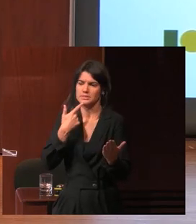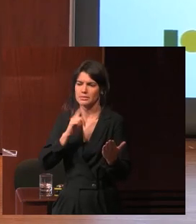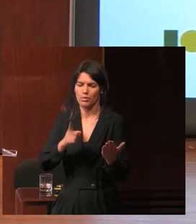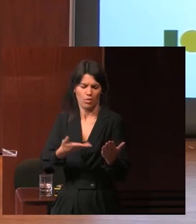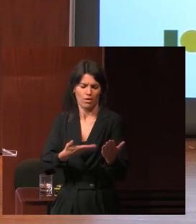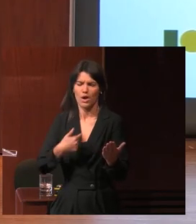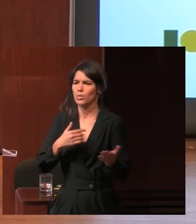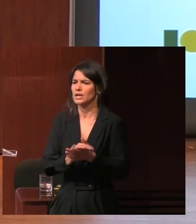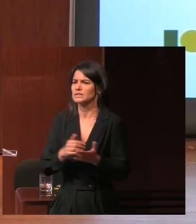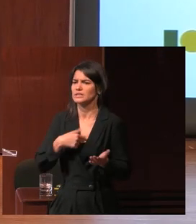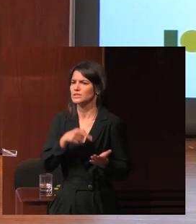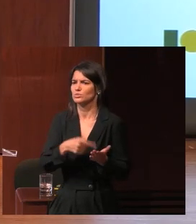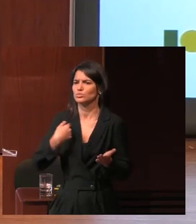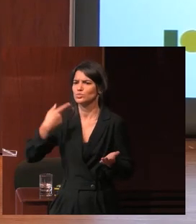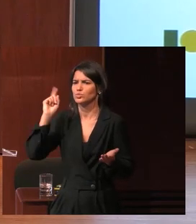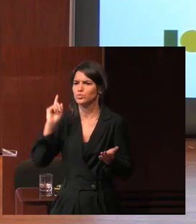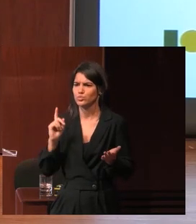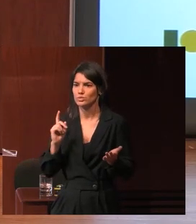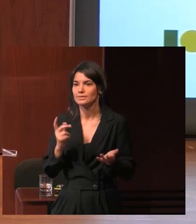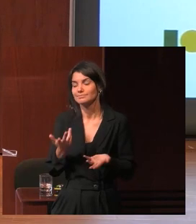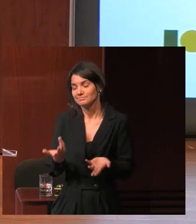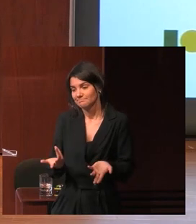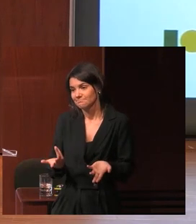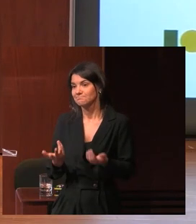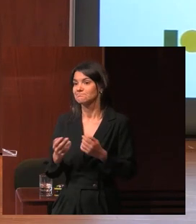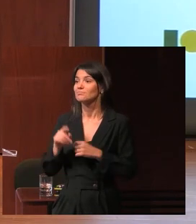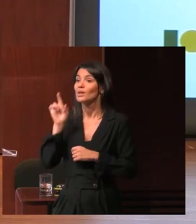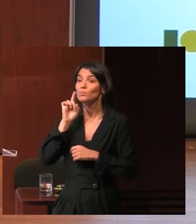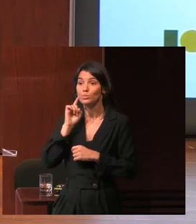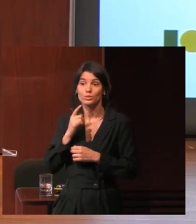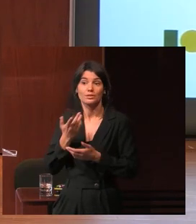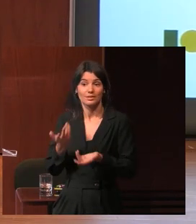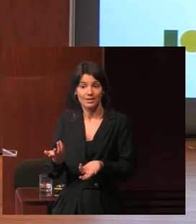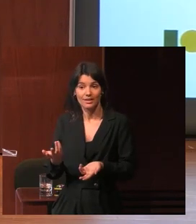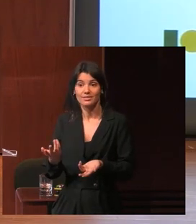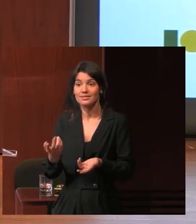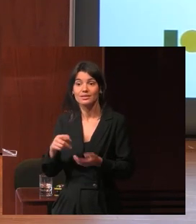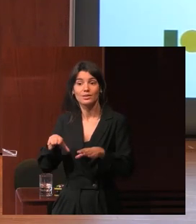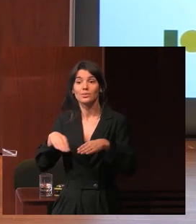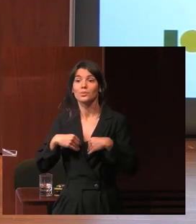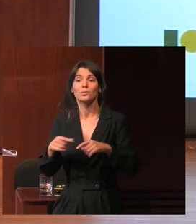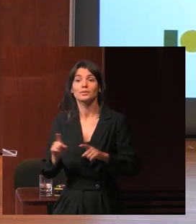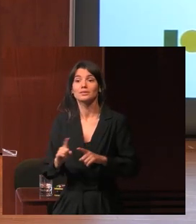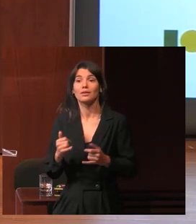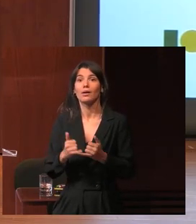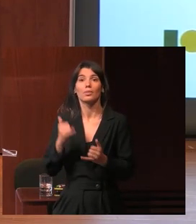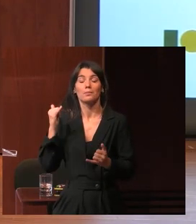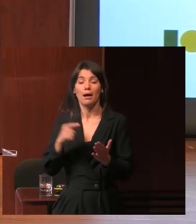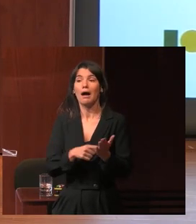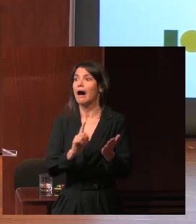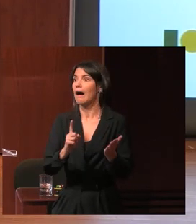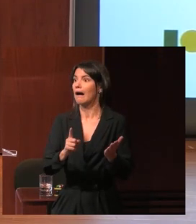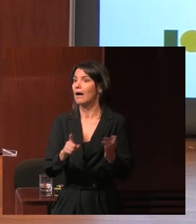So it is important that you do not accept ChatGPT as the Bible.